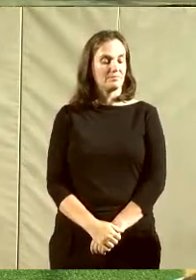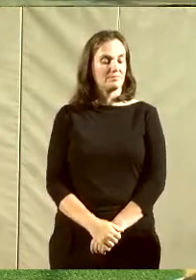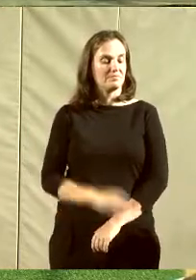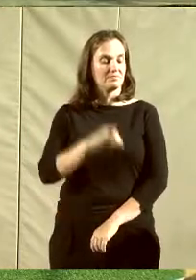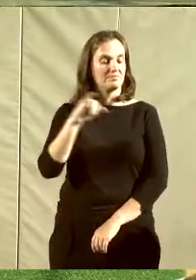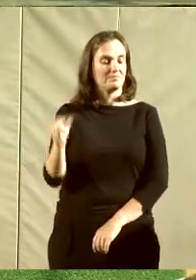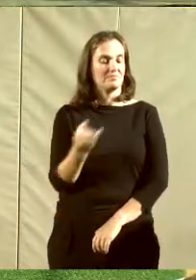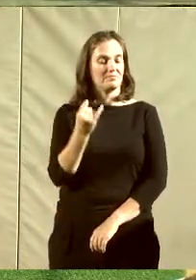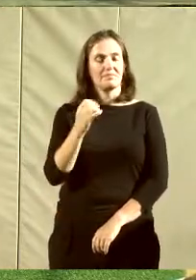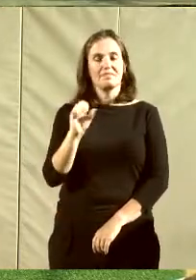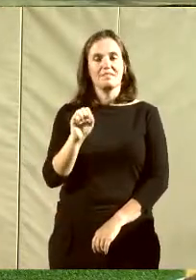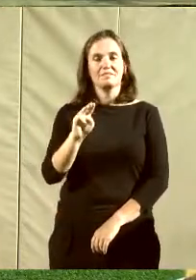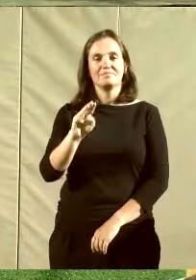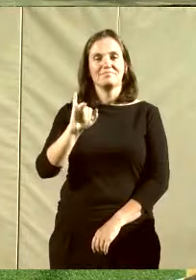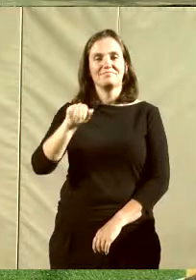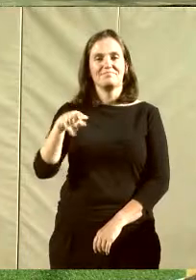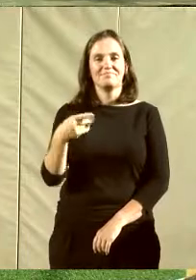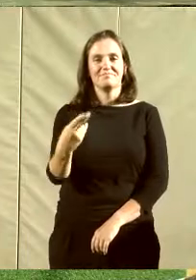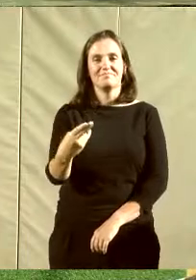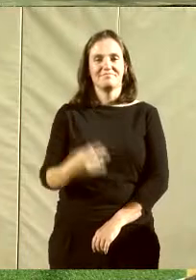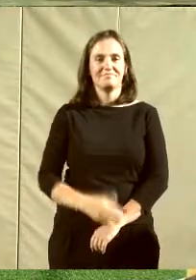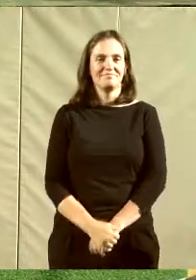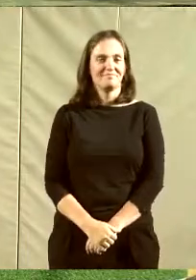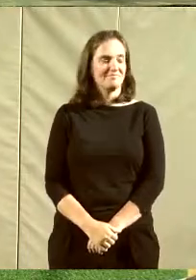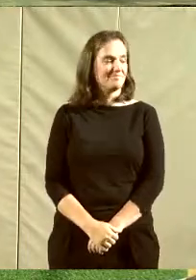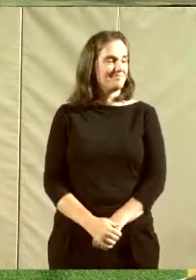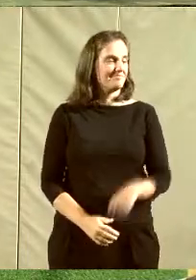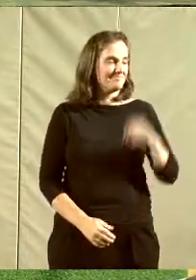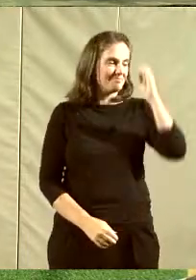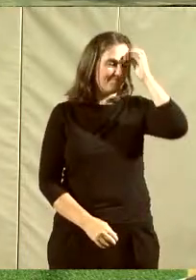Jayla Sienna Smith.